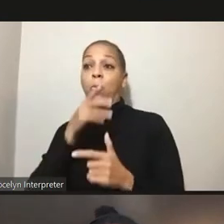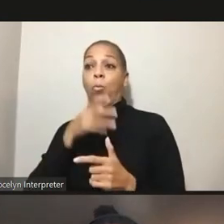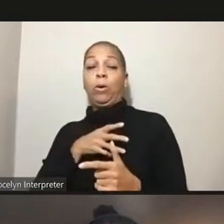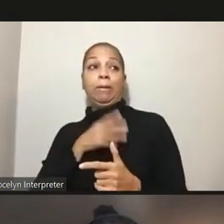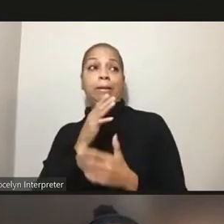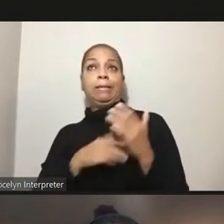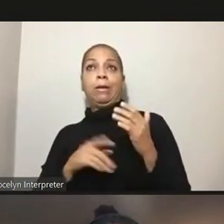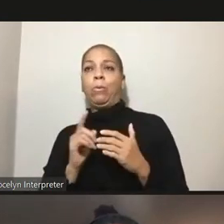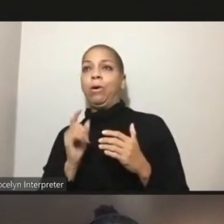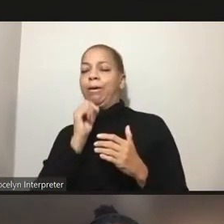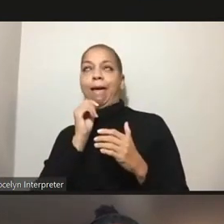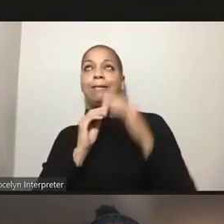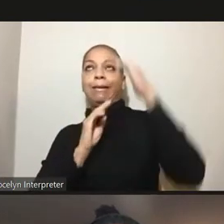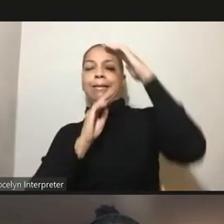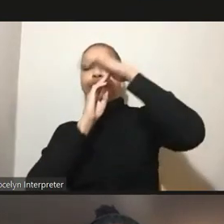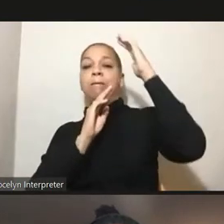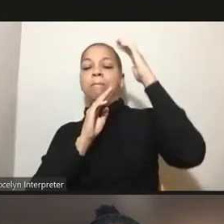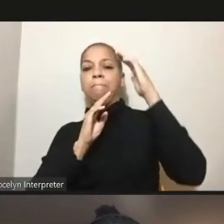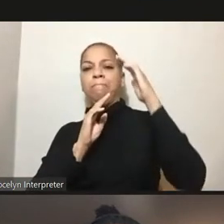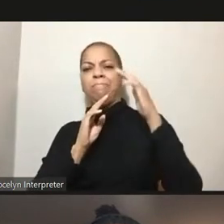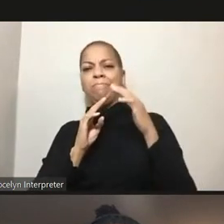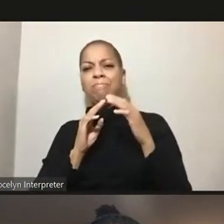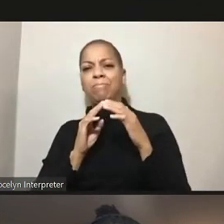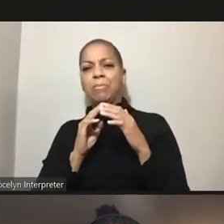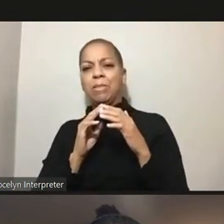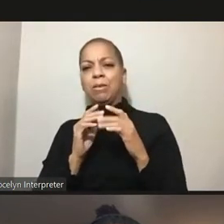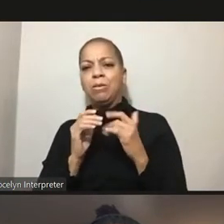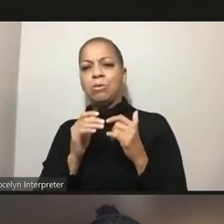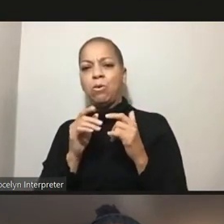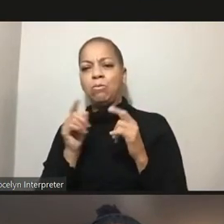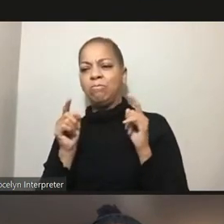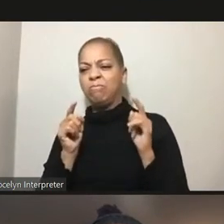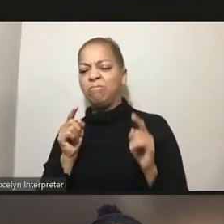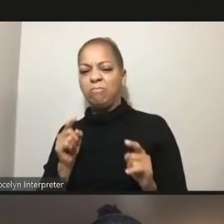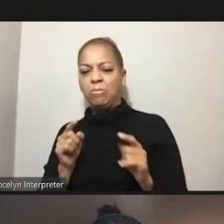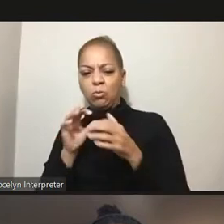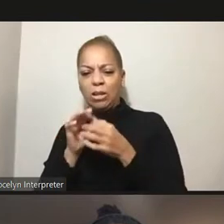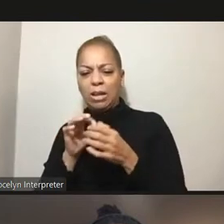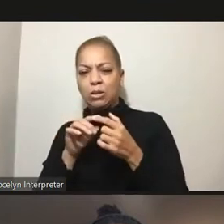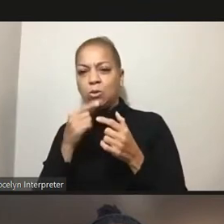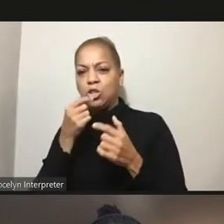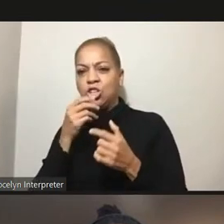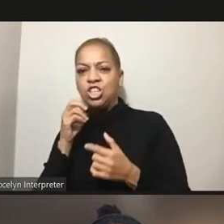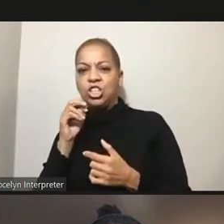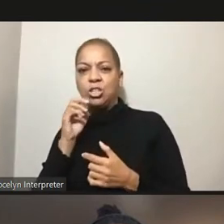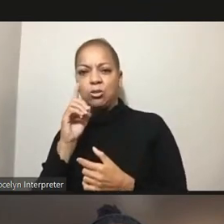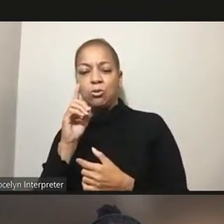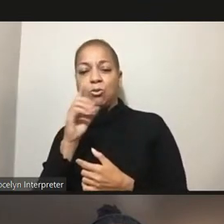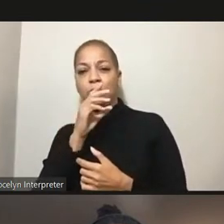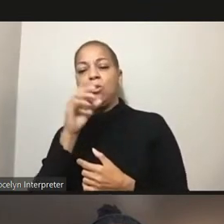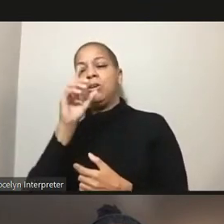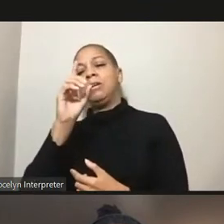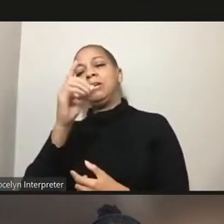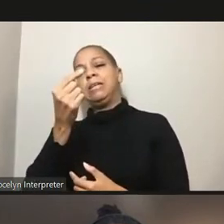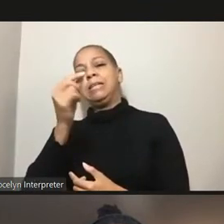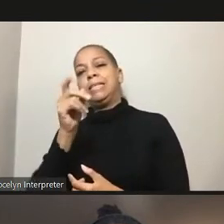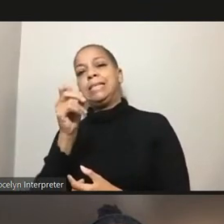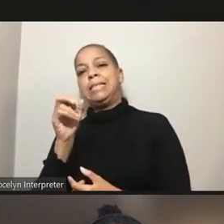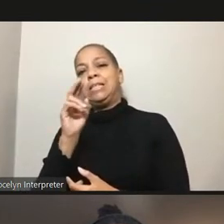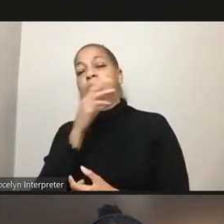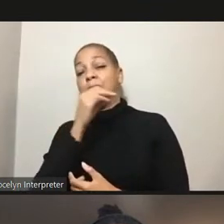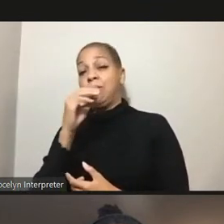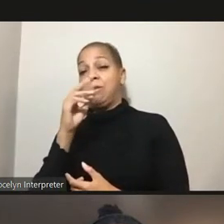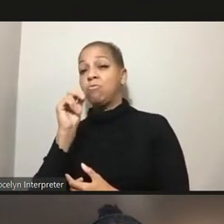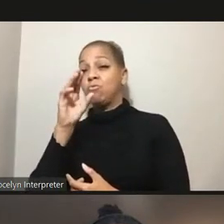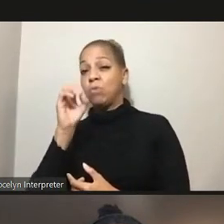top, right? And so there's this sort of stratification around gender and race that happens when we talk about who gets to talk about